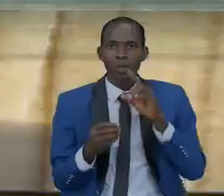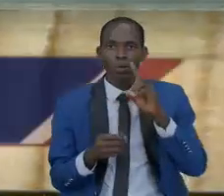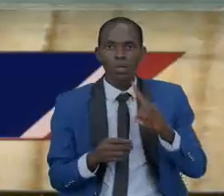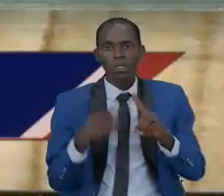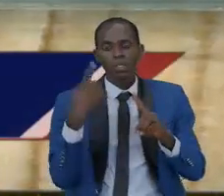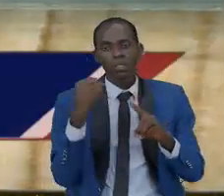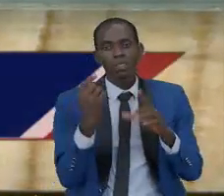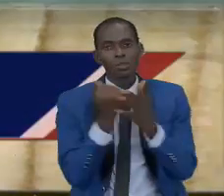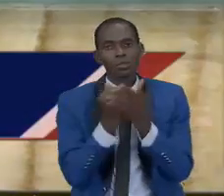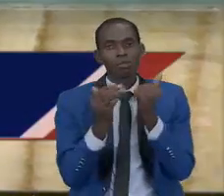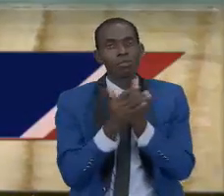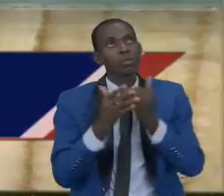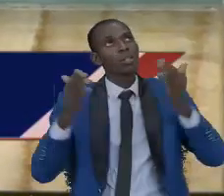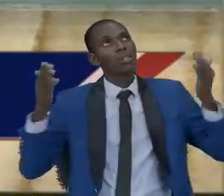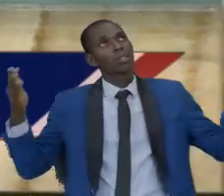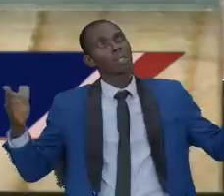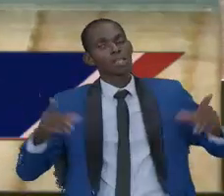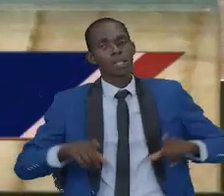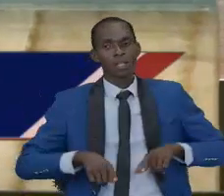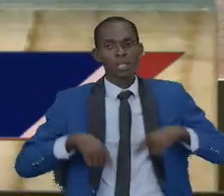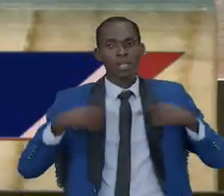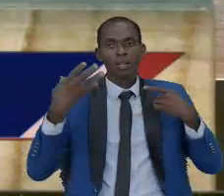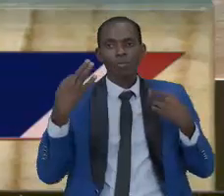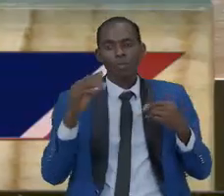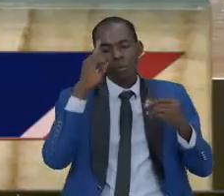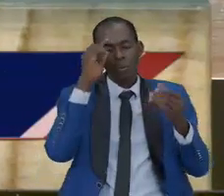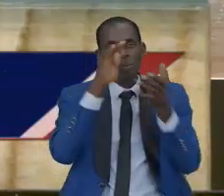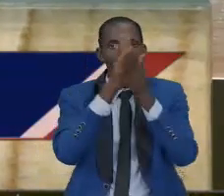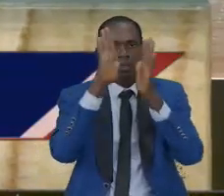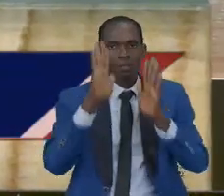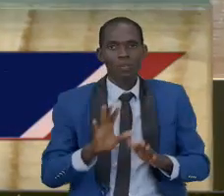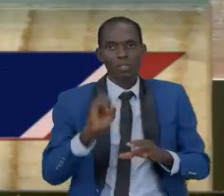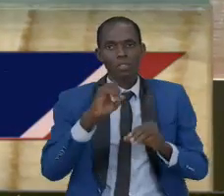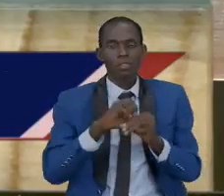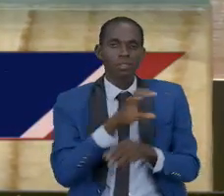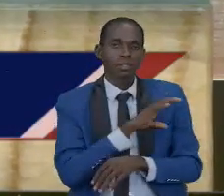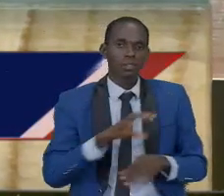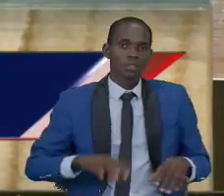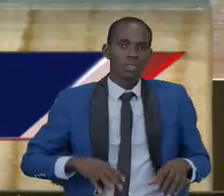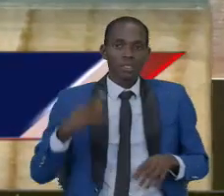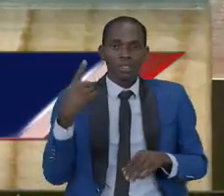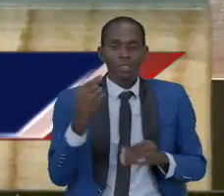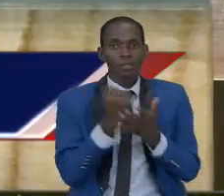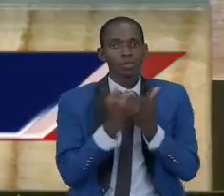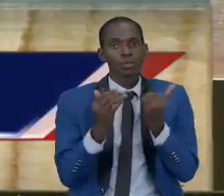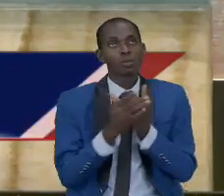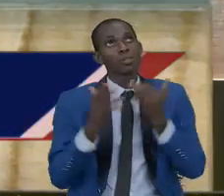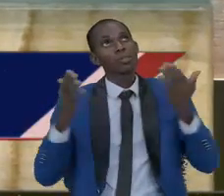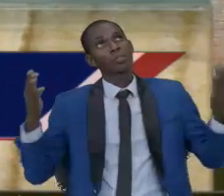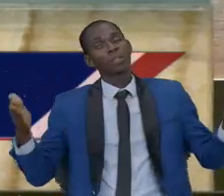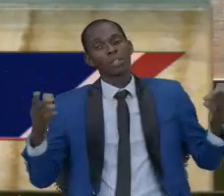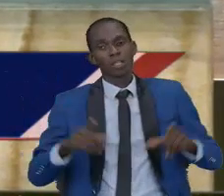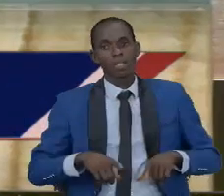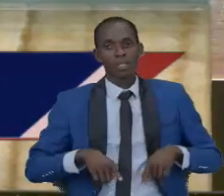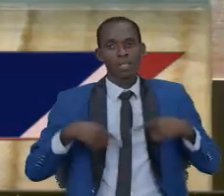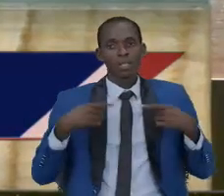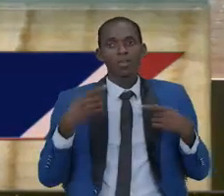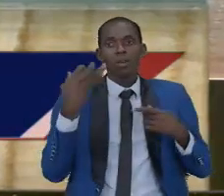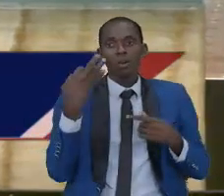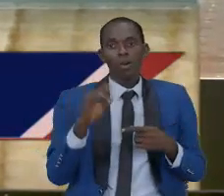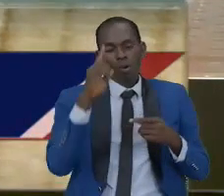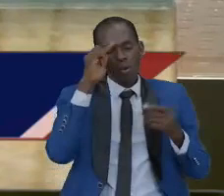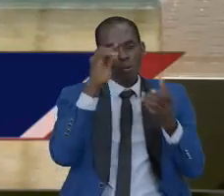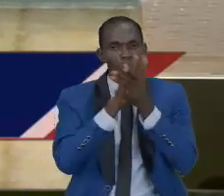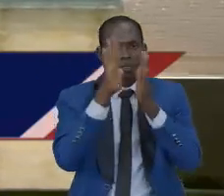Crucified Life of Believers in Christ the Crucified Life of Believers in Christ